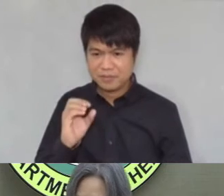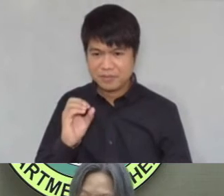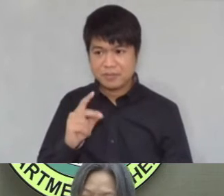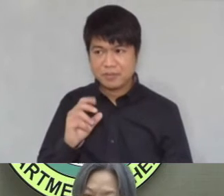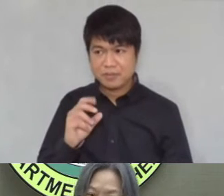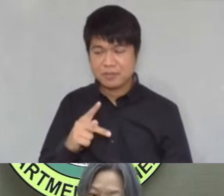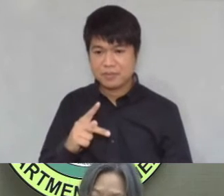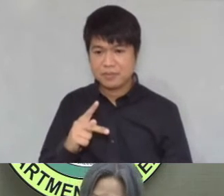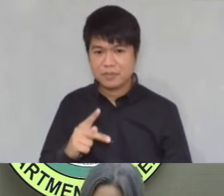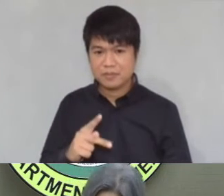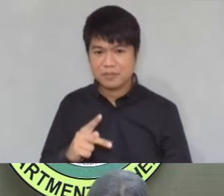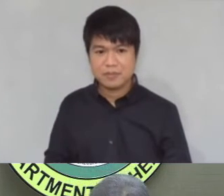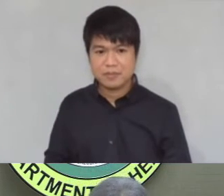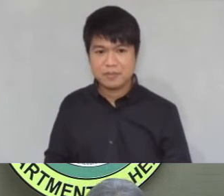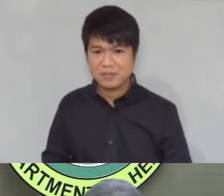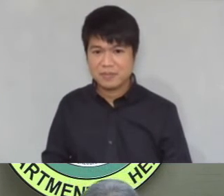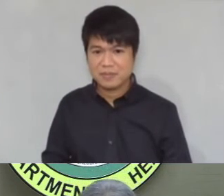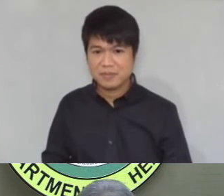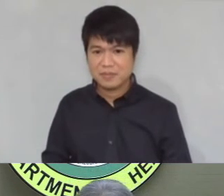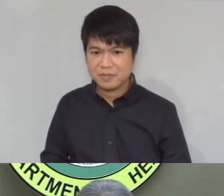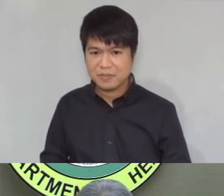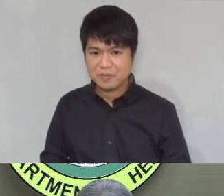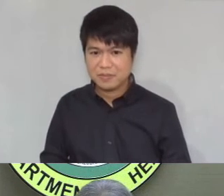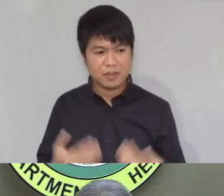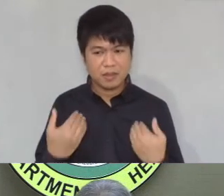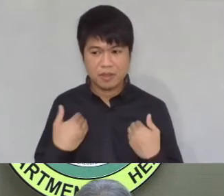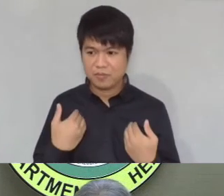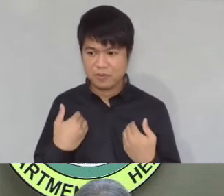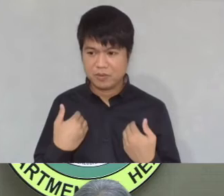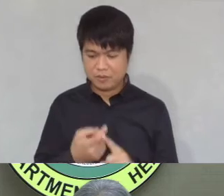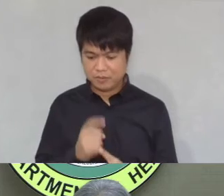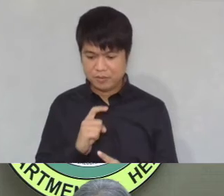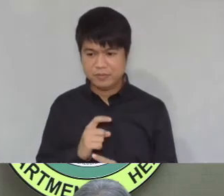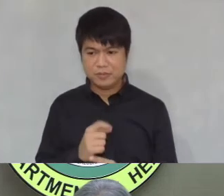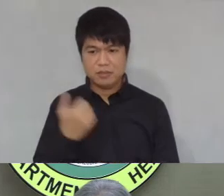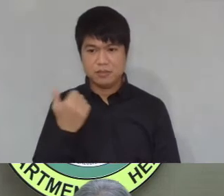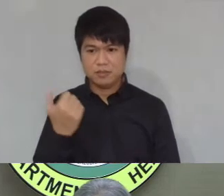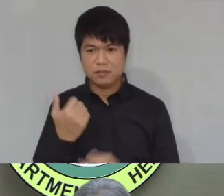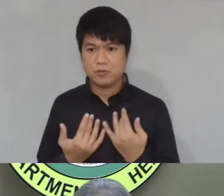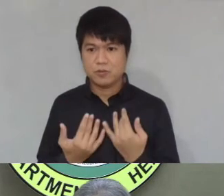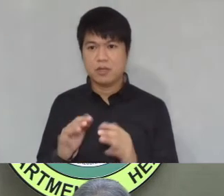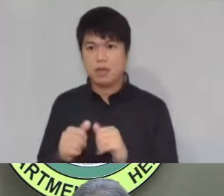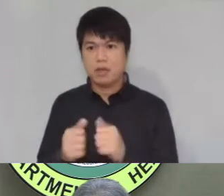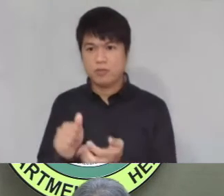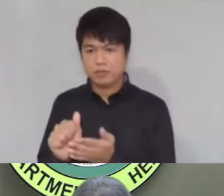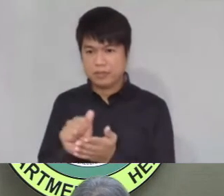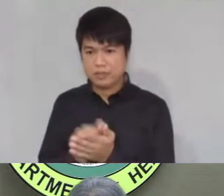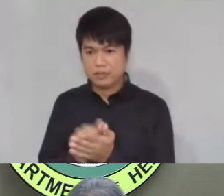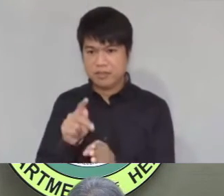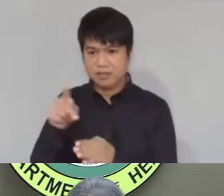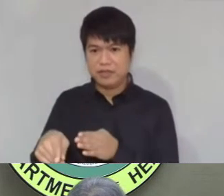Okay. Yes. Okay. May tanong po tayo from the others also. How can